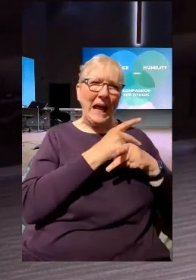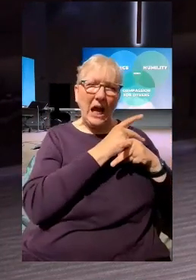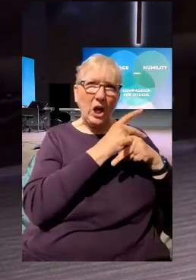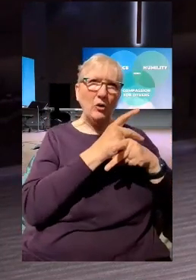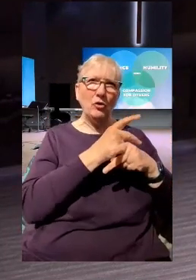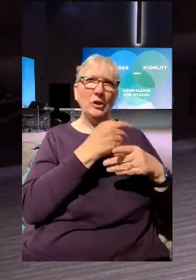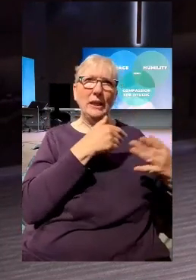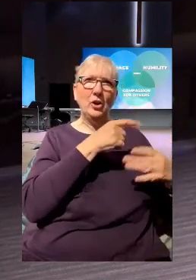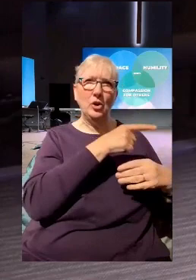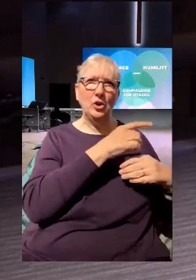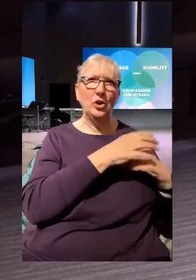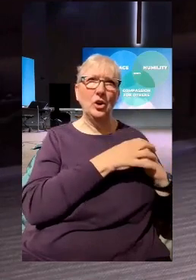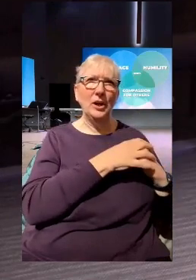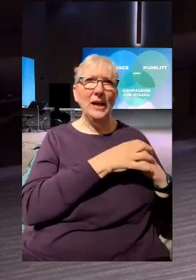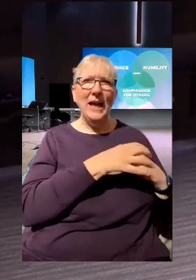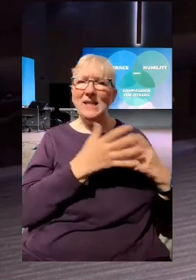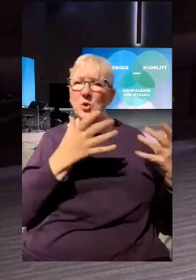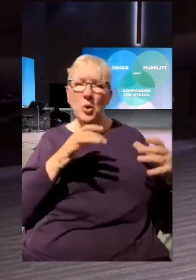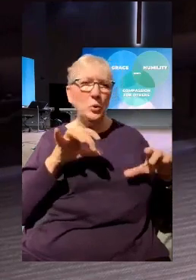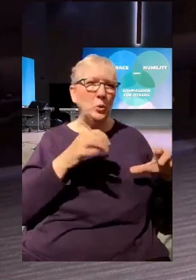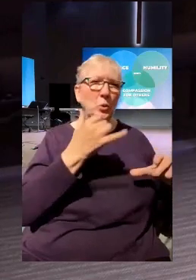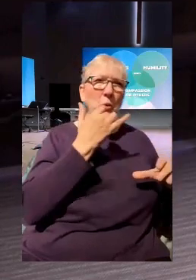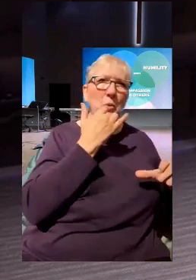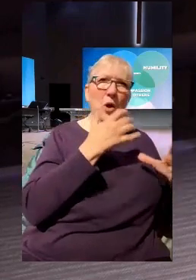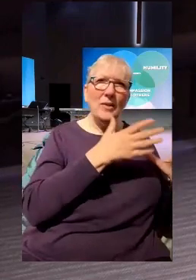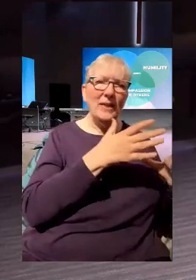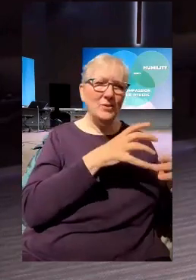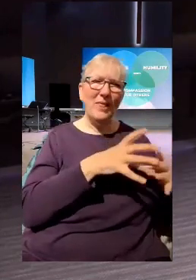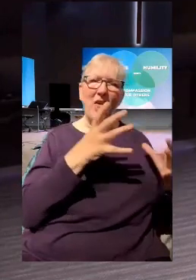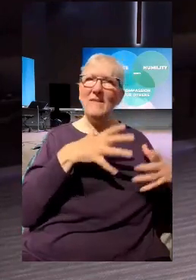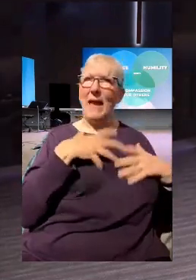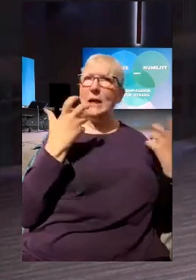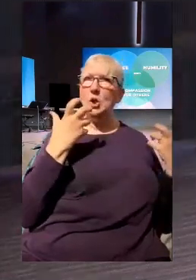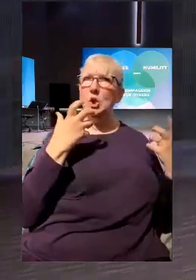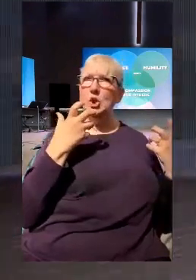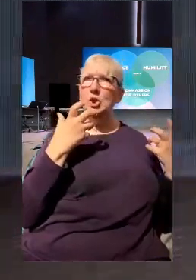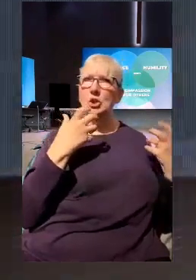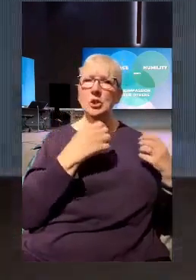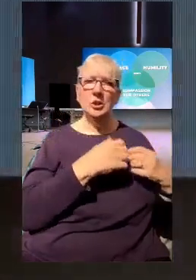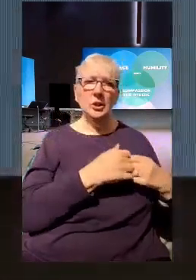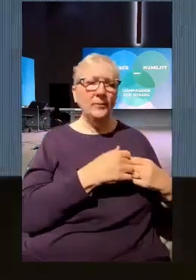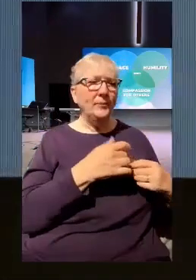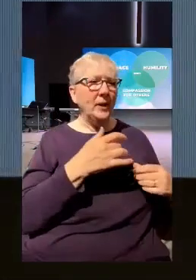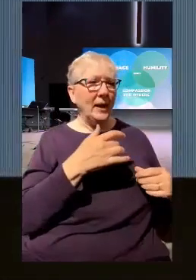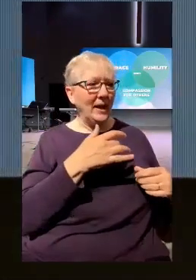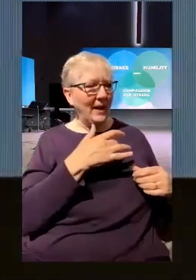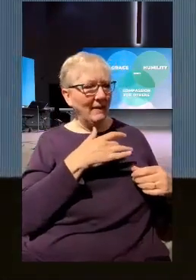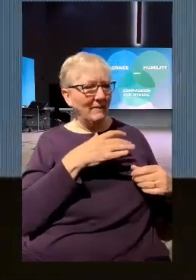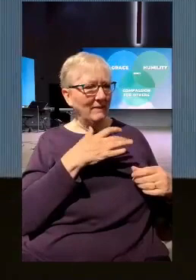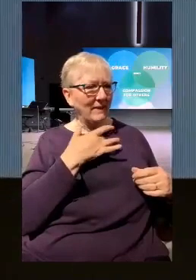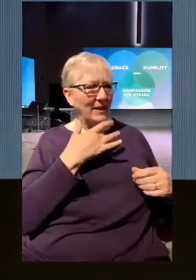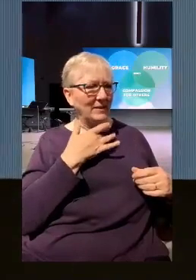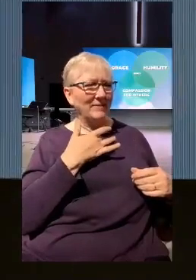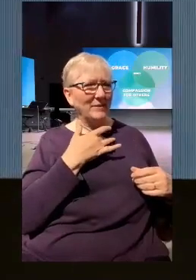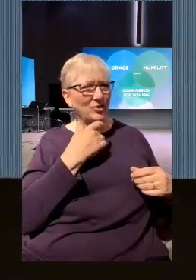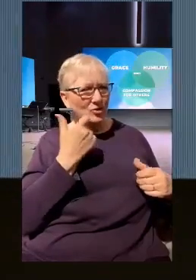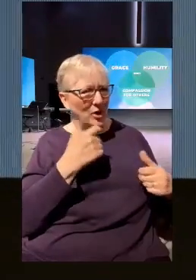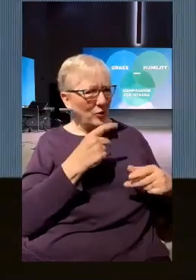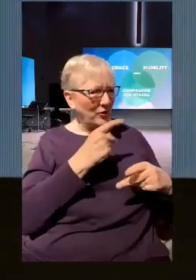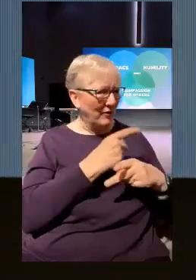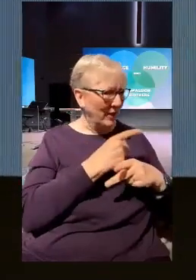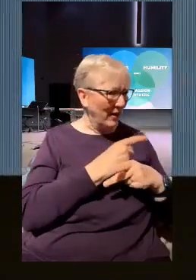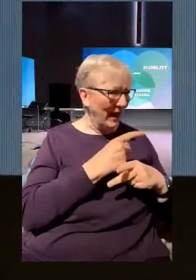Am I going to do the wrong thing? Like, there was a lot of anger. And I just found that so, like, I was trying to figure out, like, how can you be